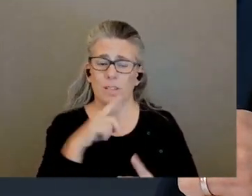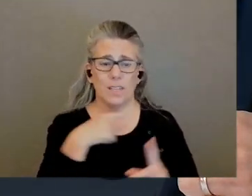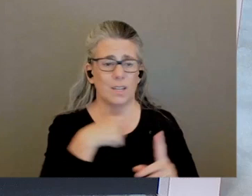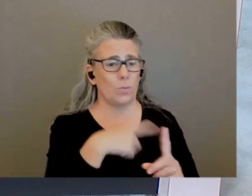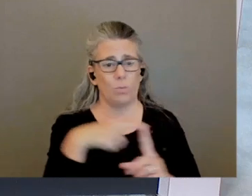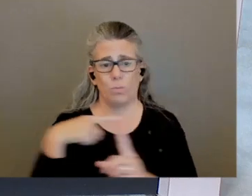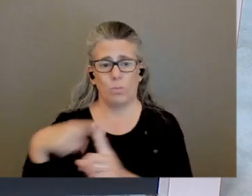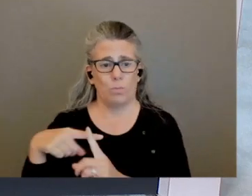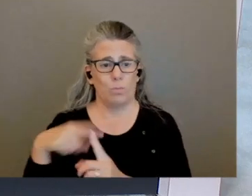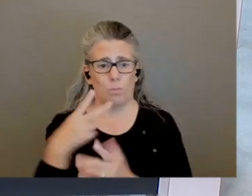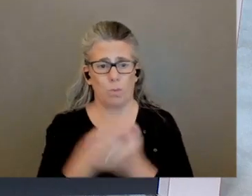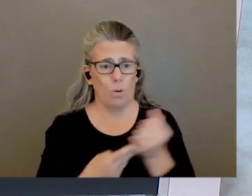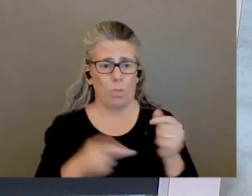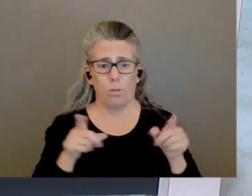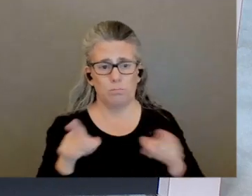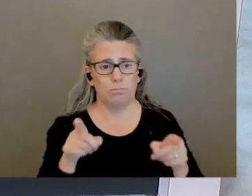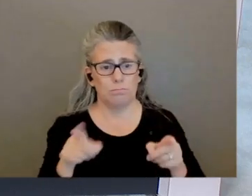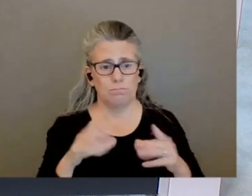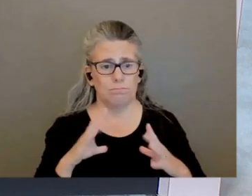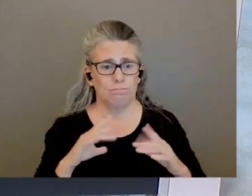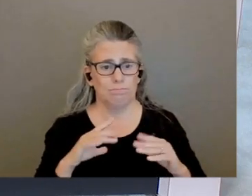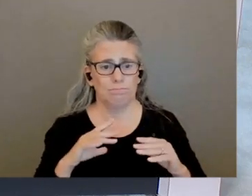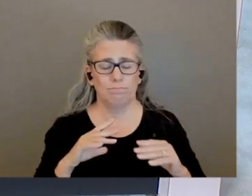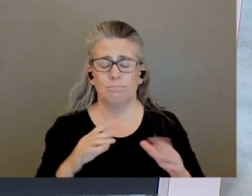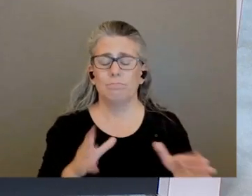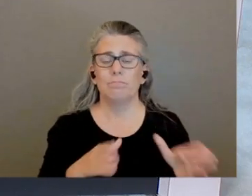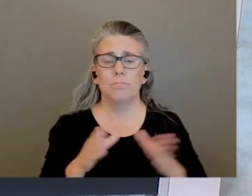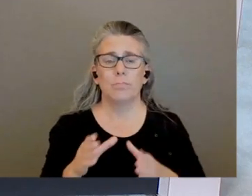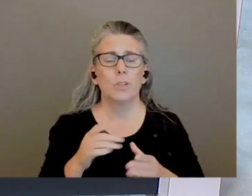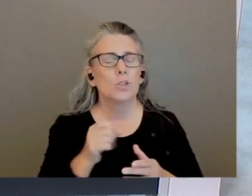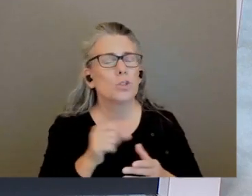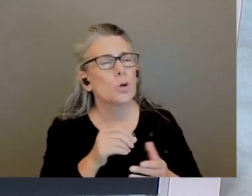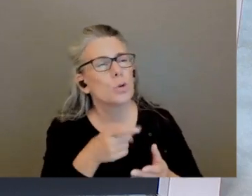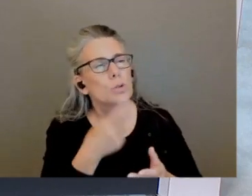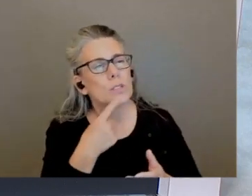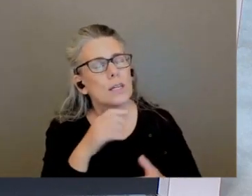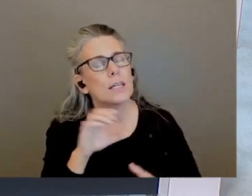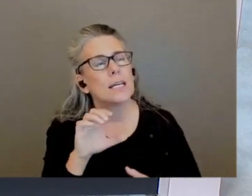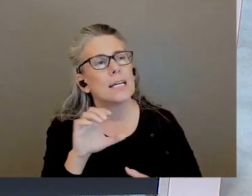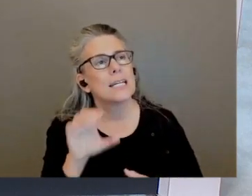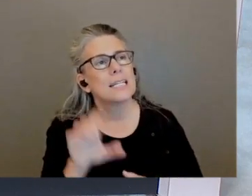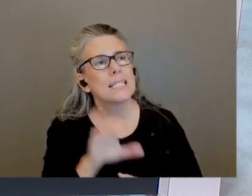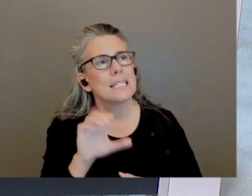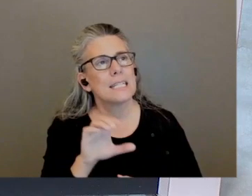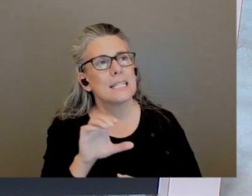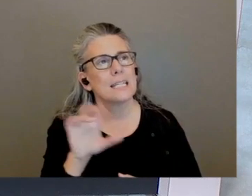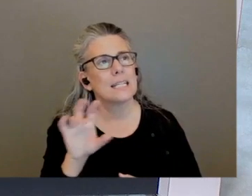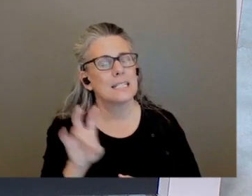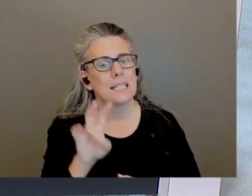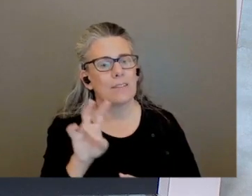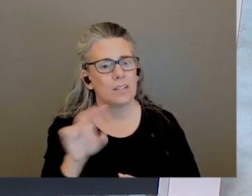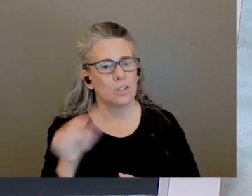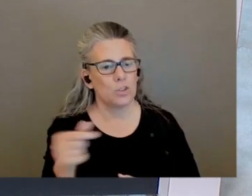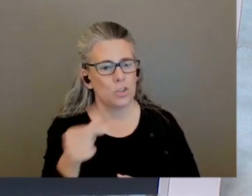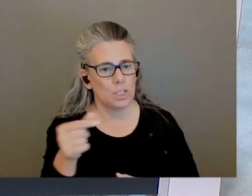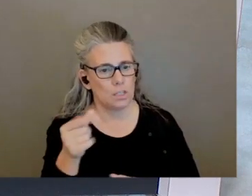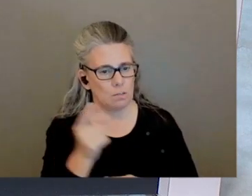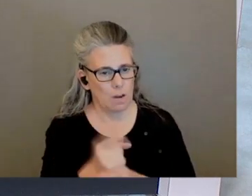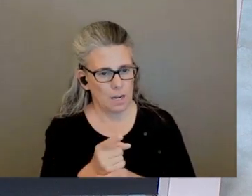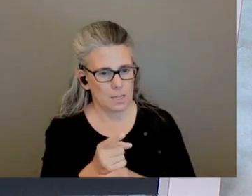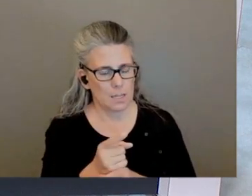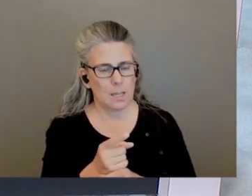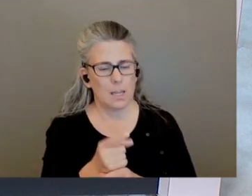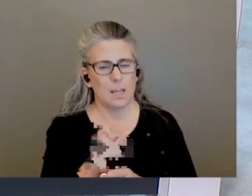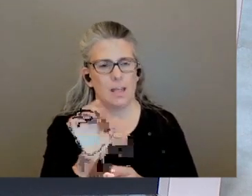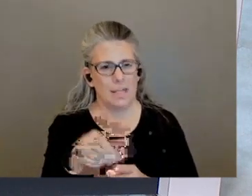that Graviton3, so that's the new C7g instance, are available in preview now. Do you know the regions where it's